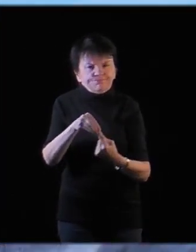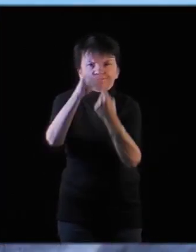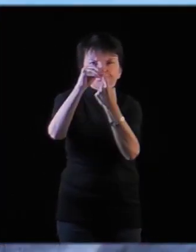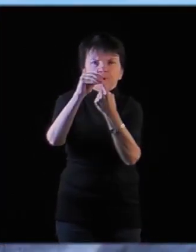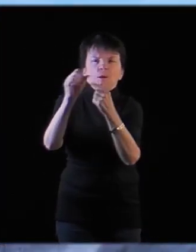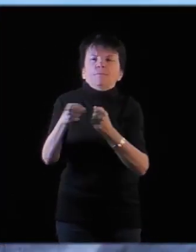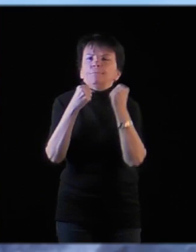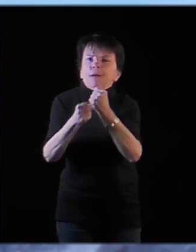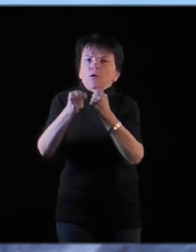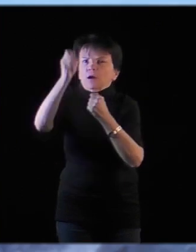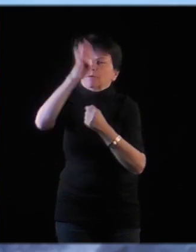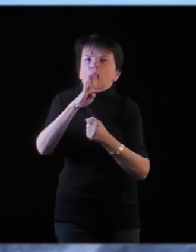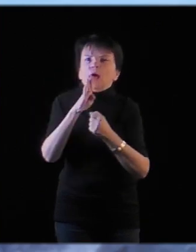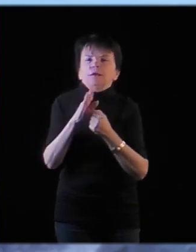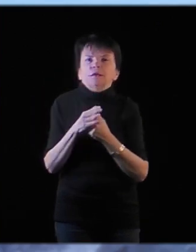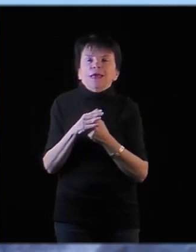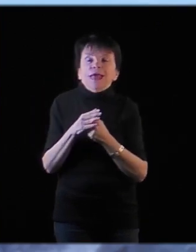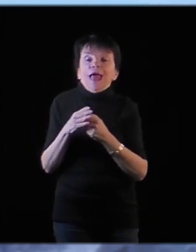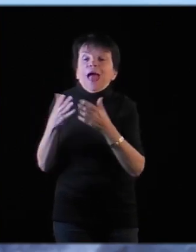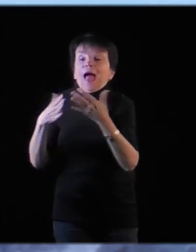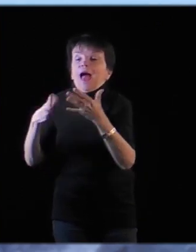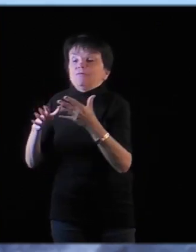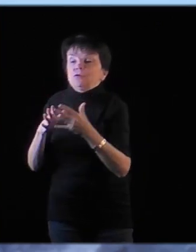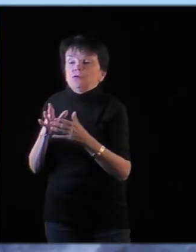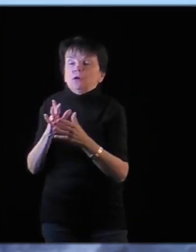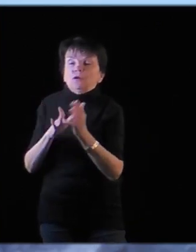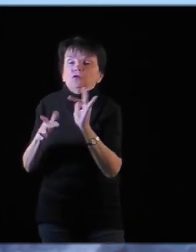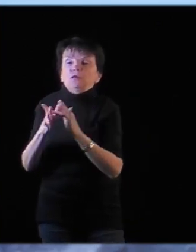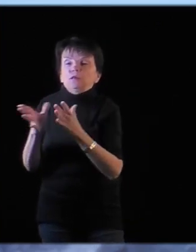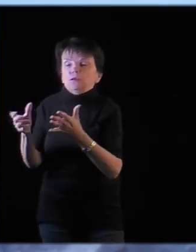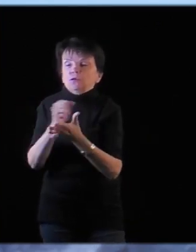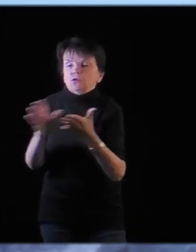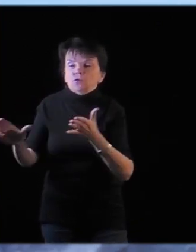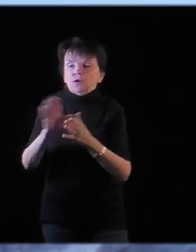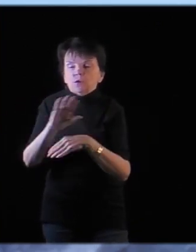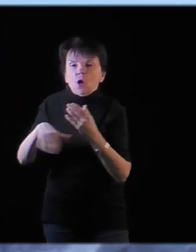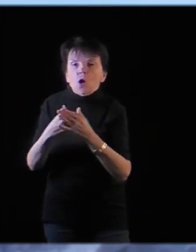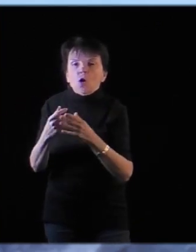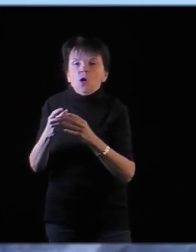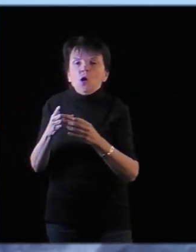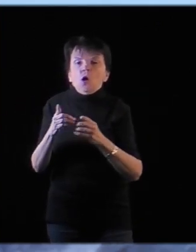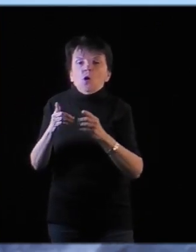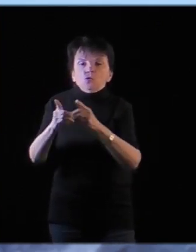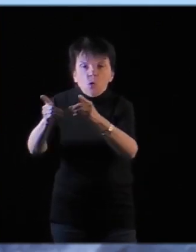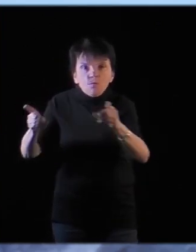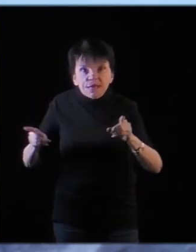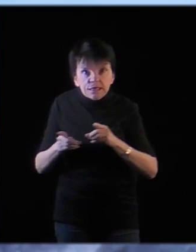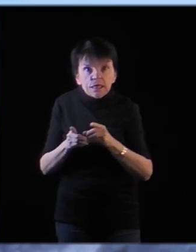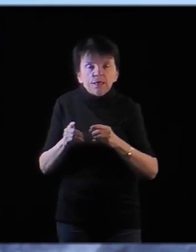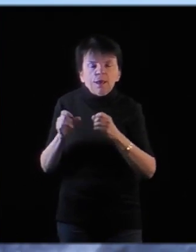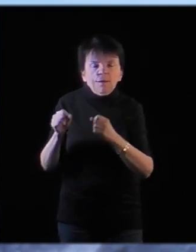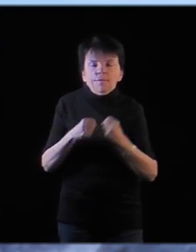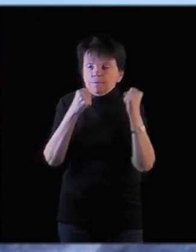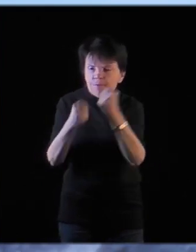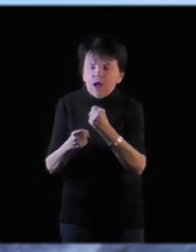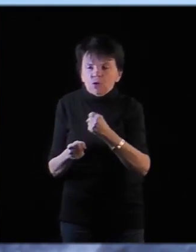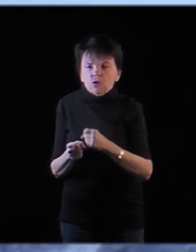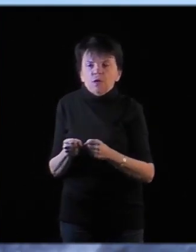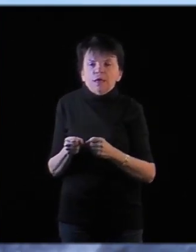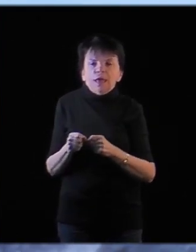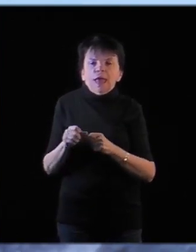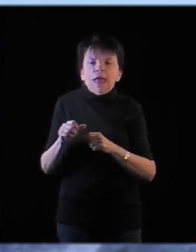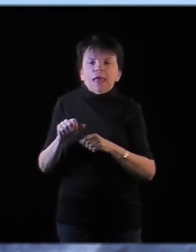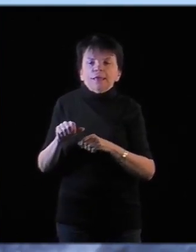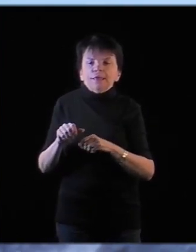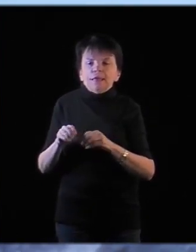that after he has destroyed all dominion, authority, and power, and he reigns and he puts his enemies under his feet, that's power.